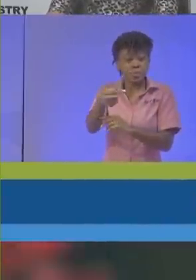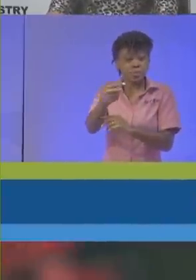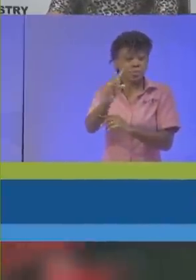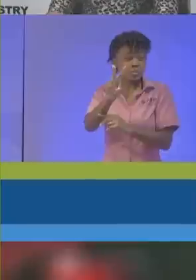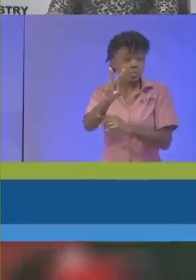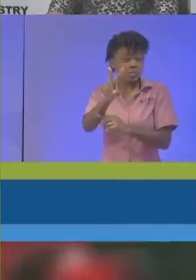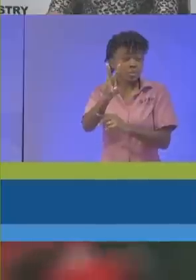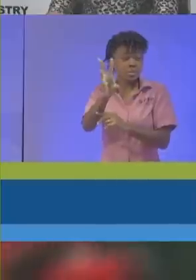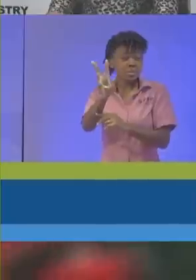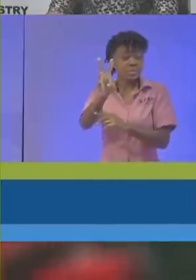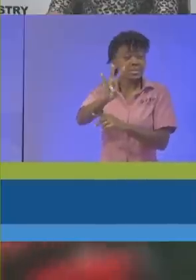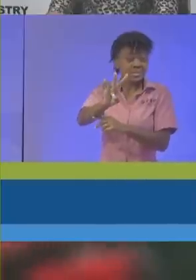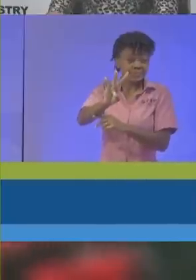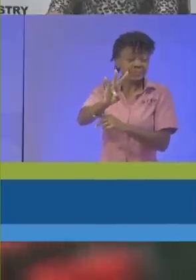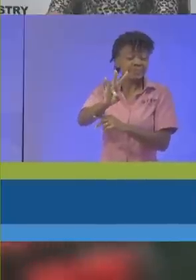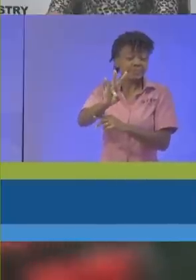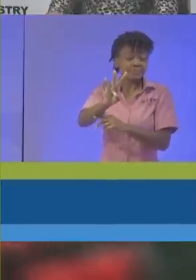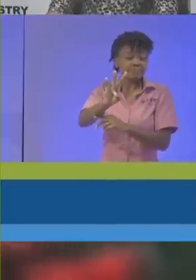21,267.